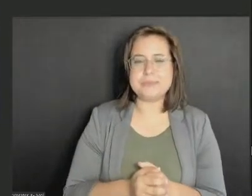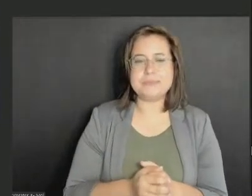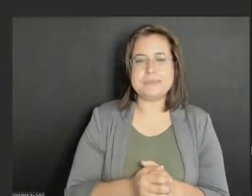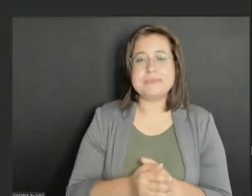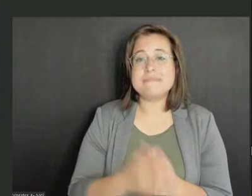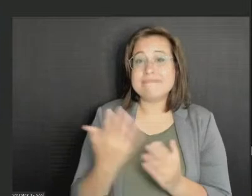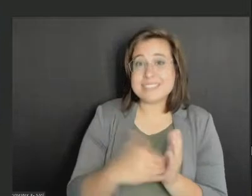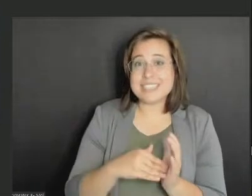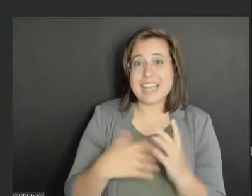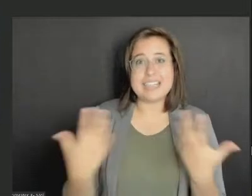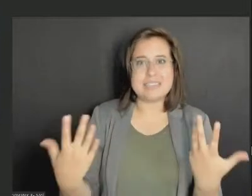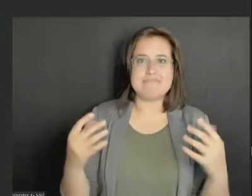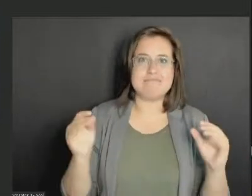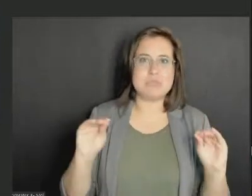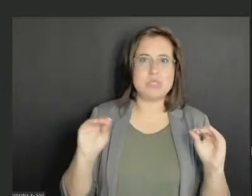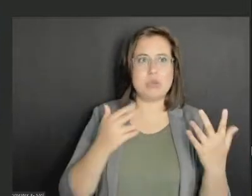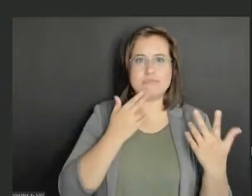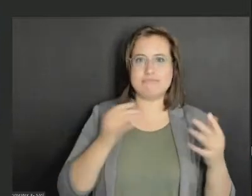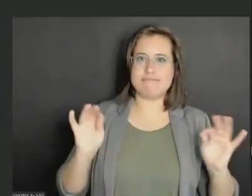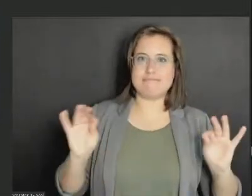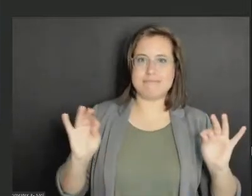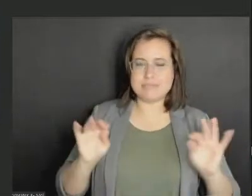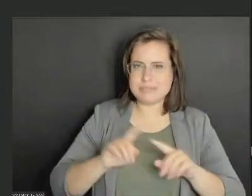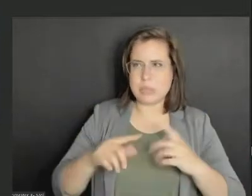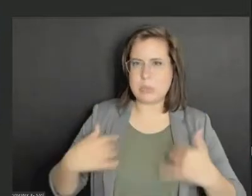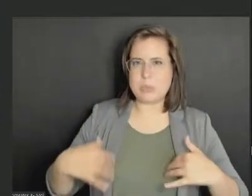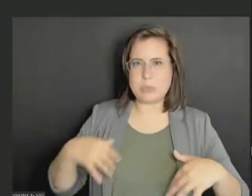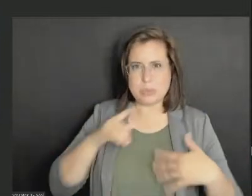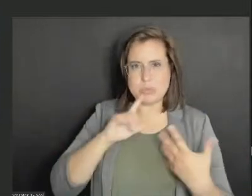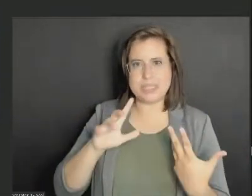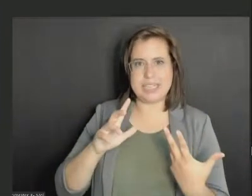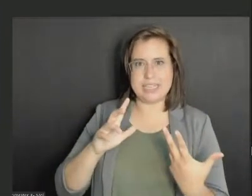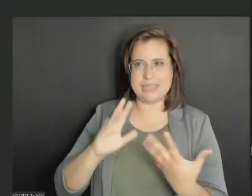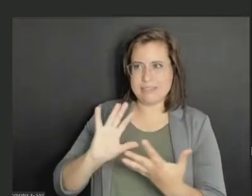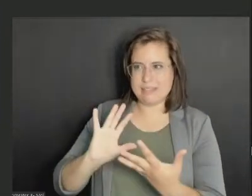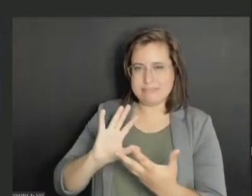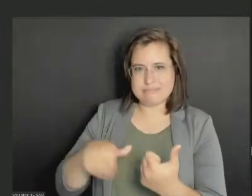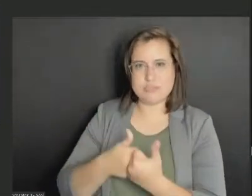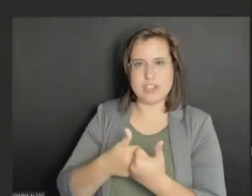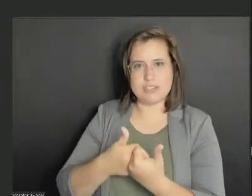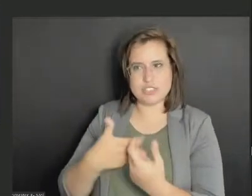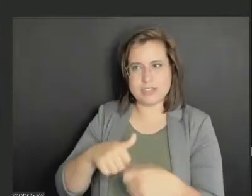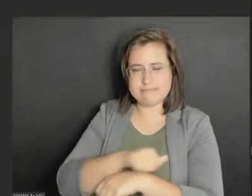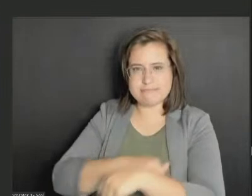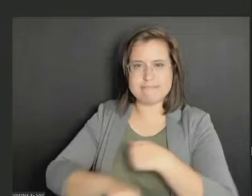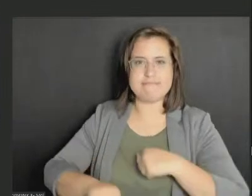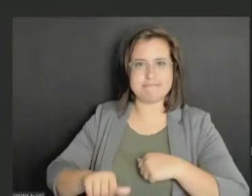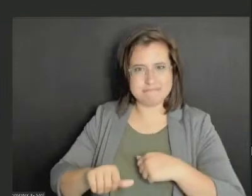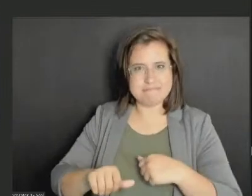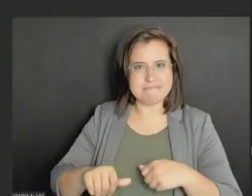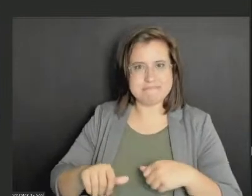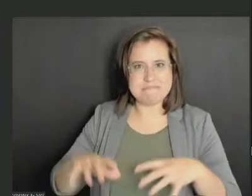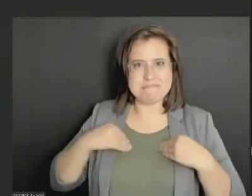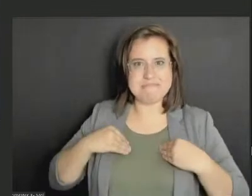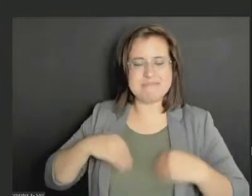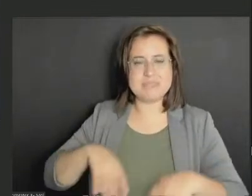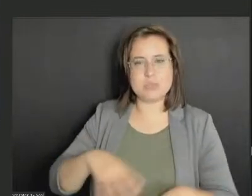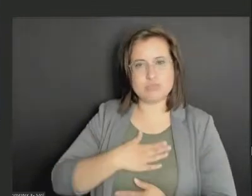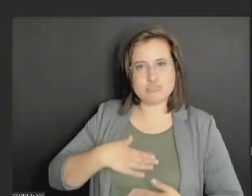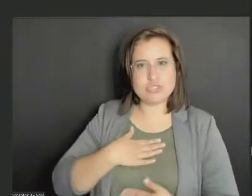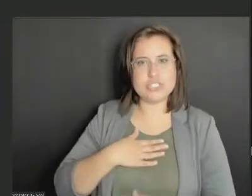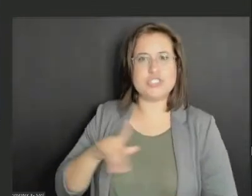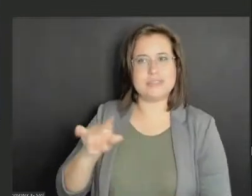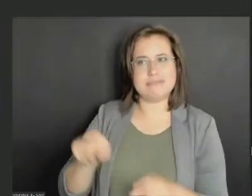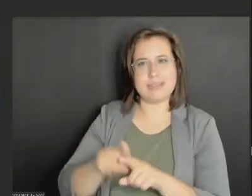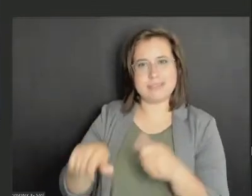no small feat, but tackled heroically. So thank you very much for that. I appreciate your leadership as the subcommittee chair, and of